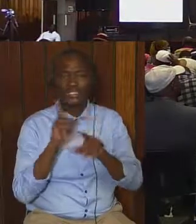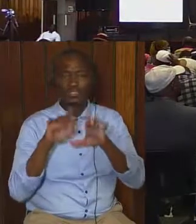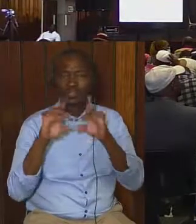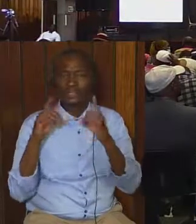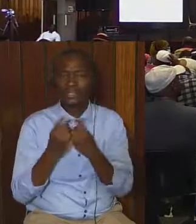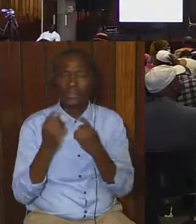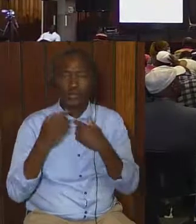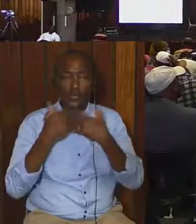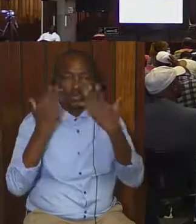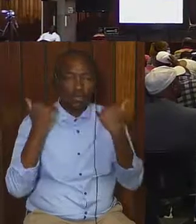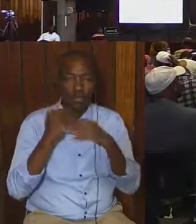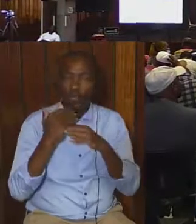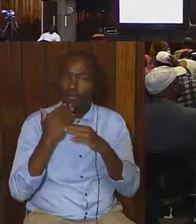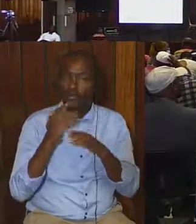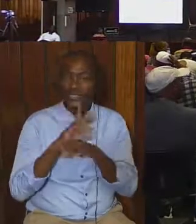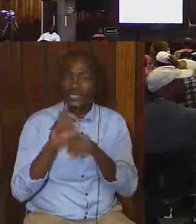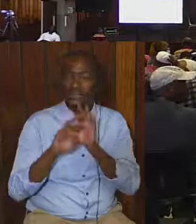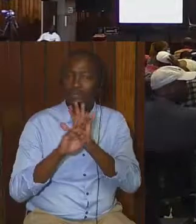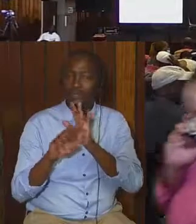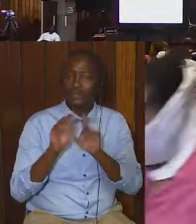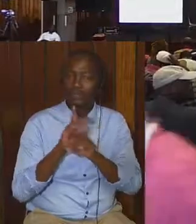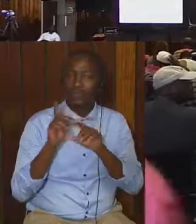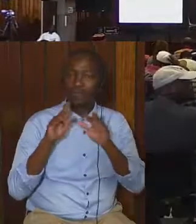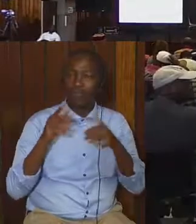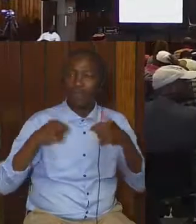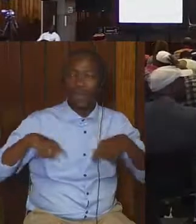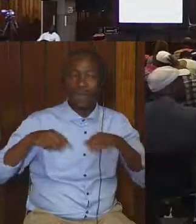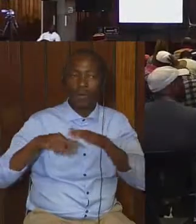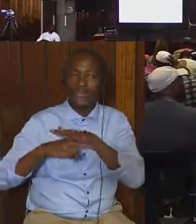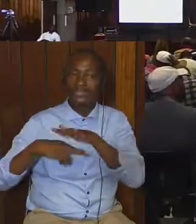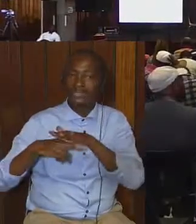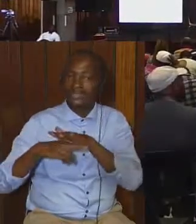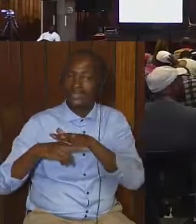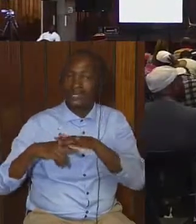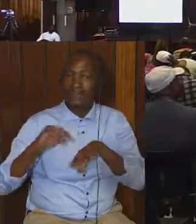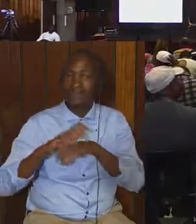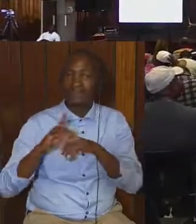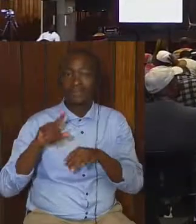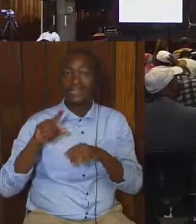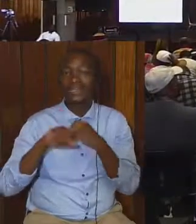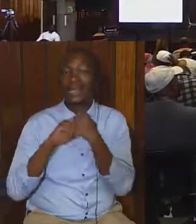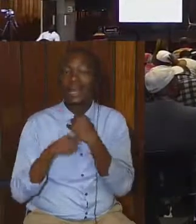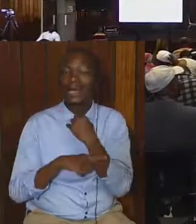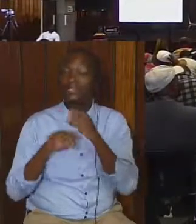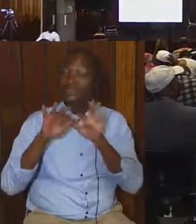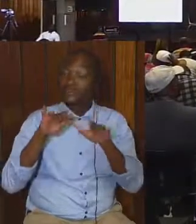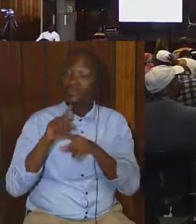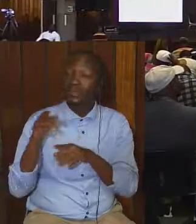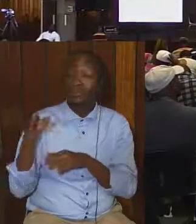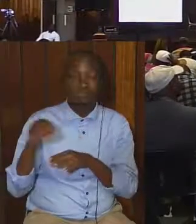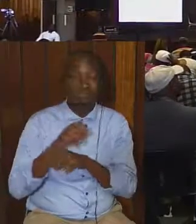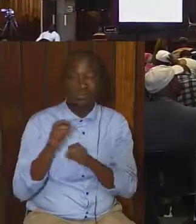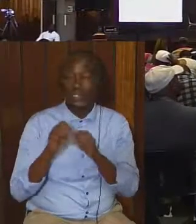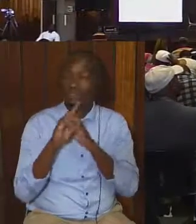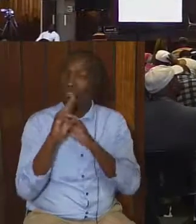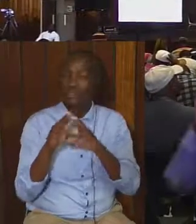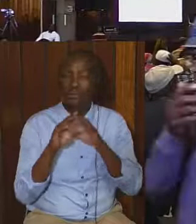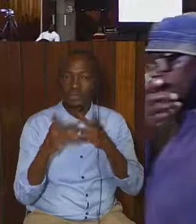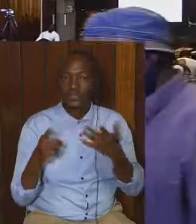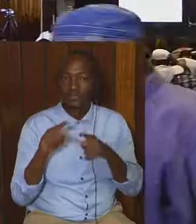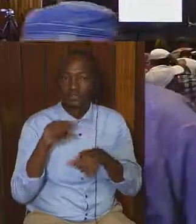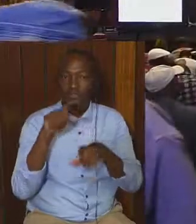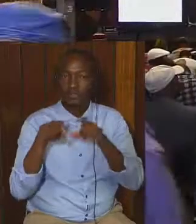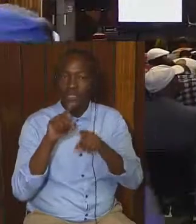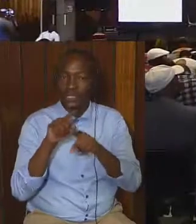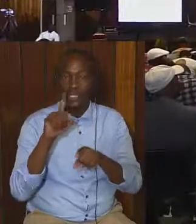no longer know who's responsible for our region. The last people who were there, they never respond to any of the queries that we have. And it's always